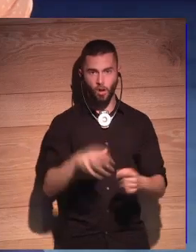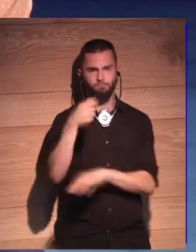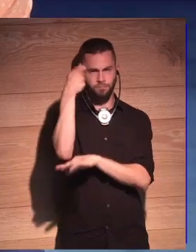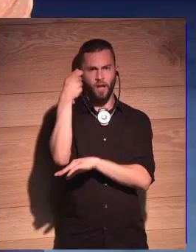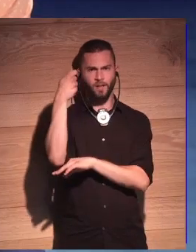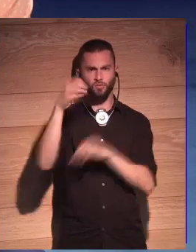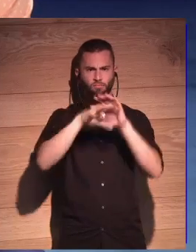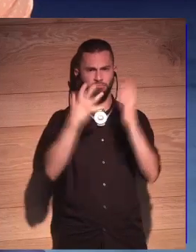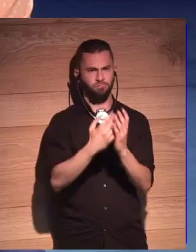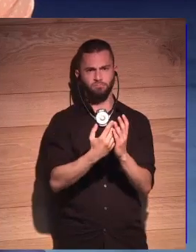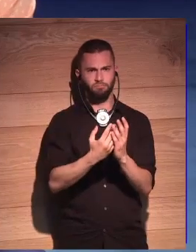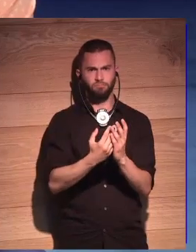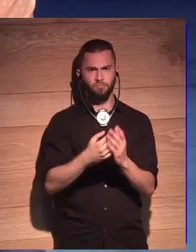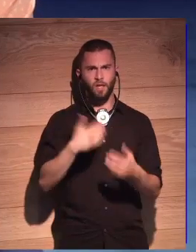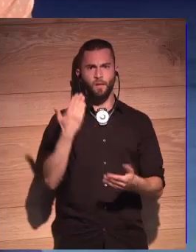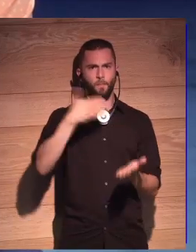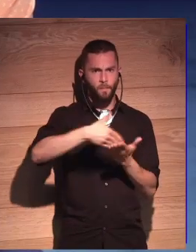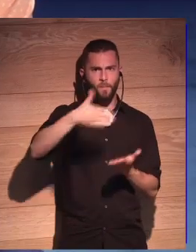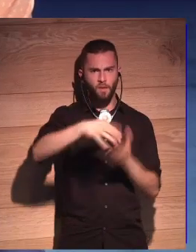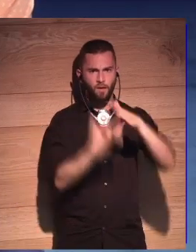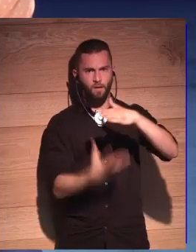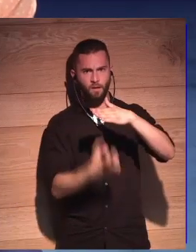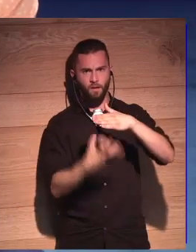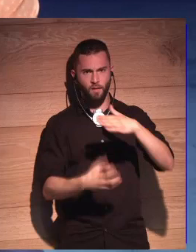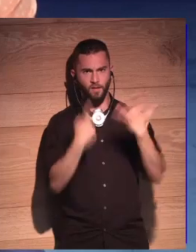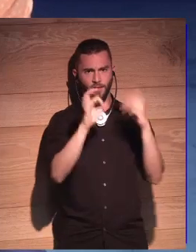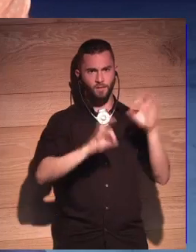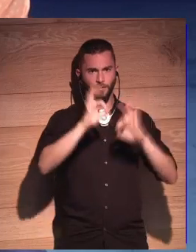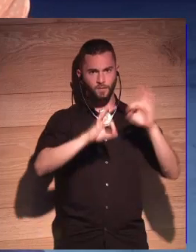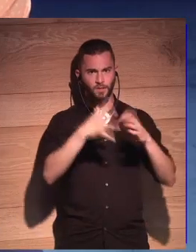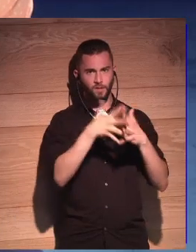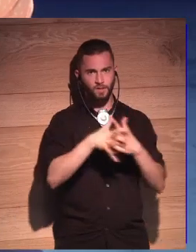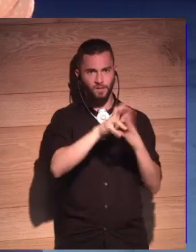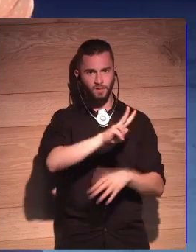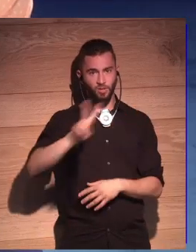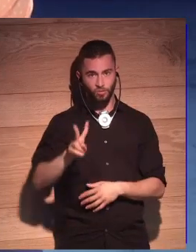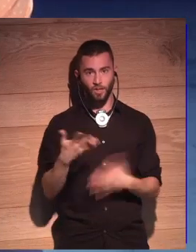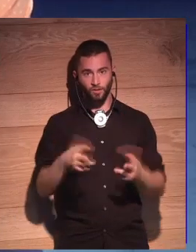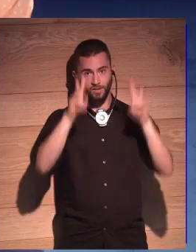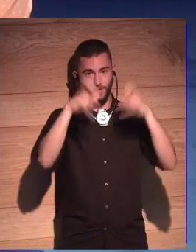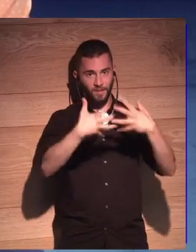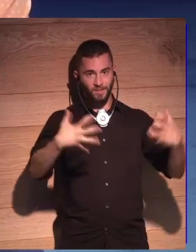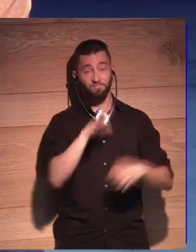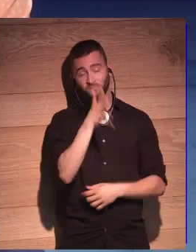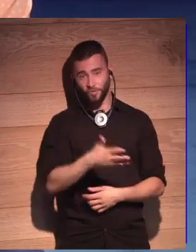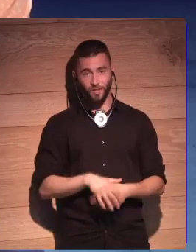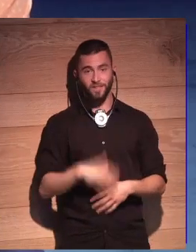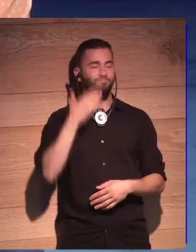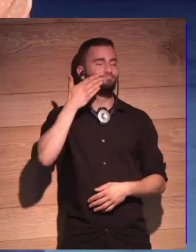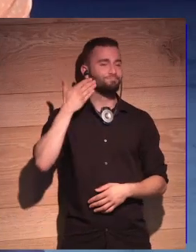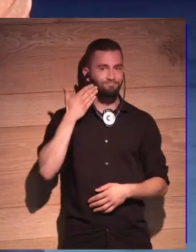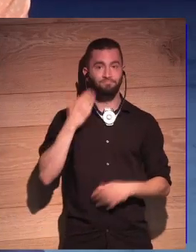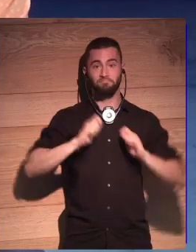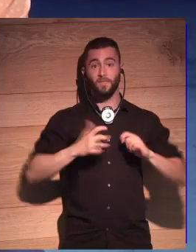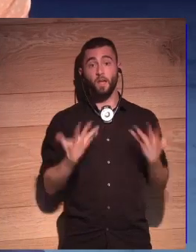application was a great success at an international level. We have come above the 1 million downloads, most